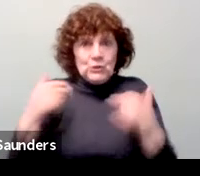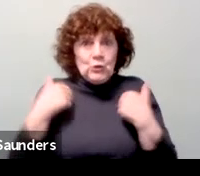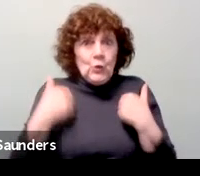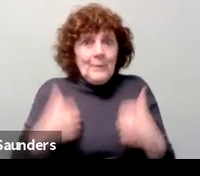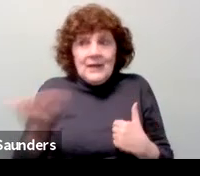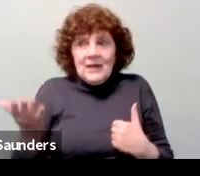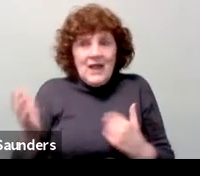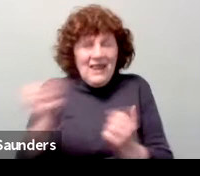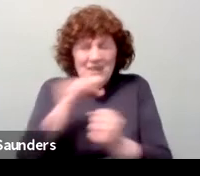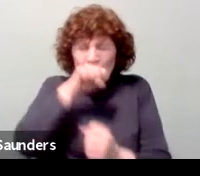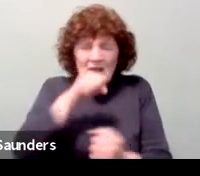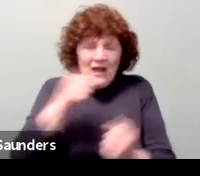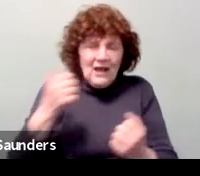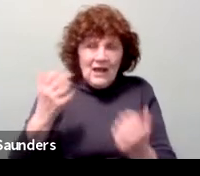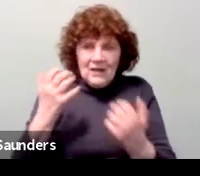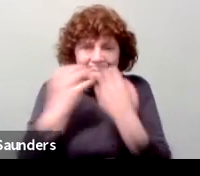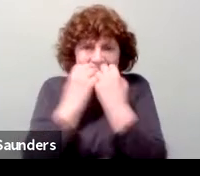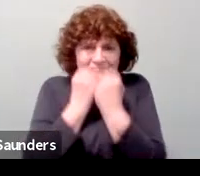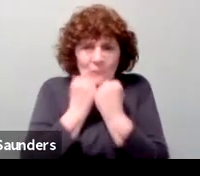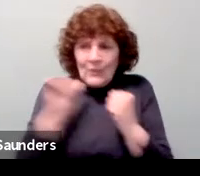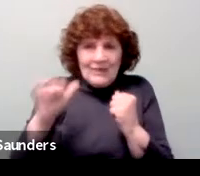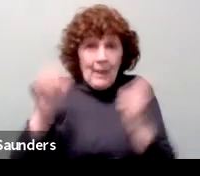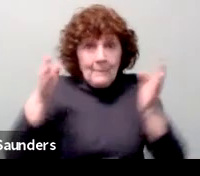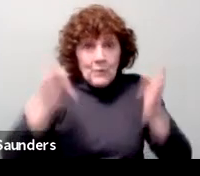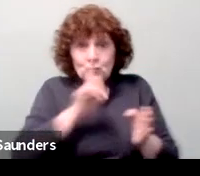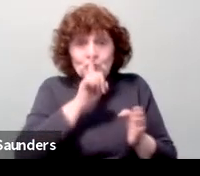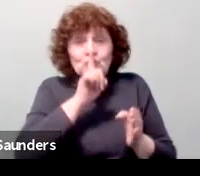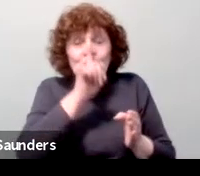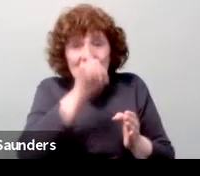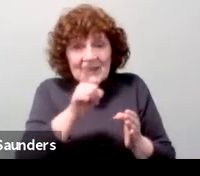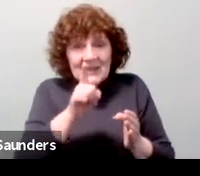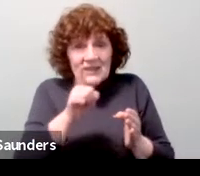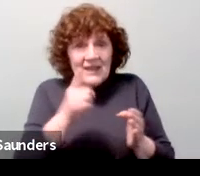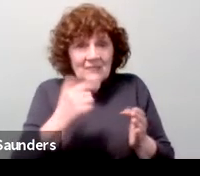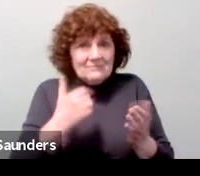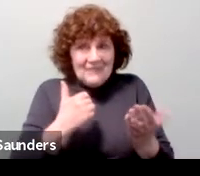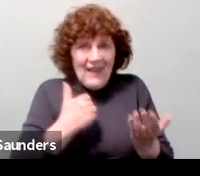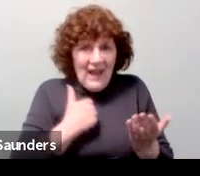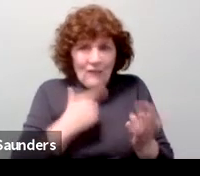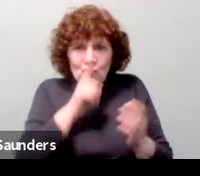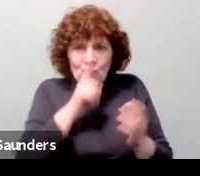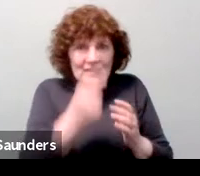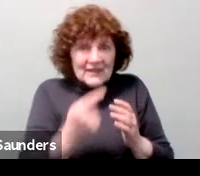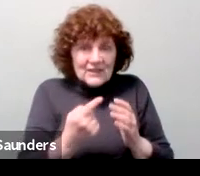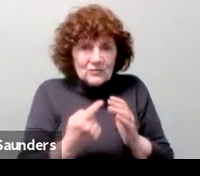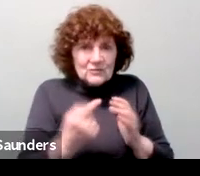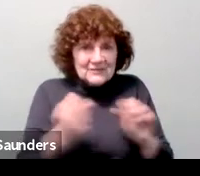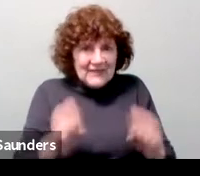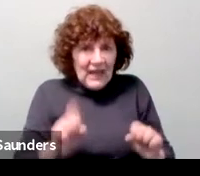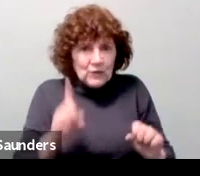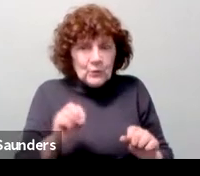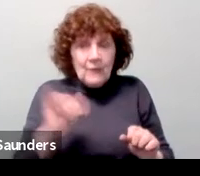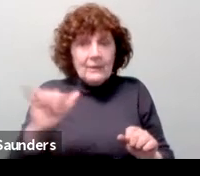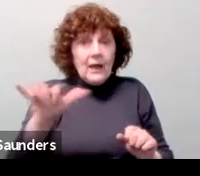for what that human being really represented, in that location, the prohibitions fell